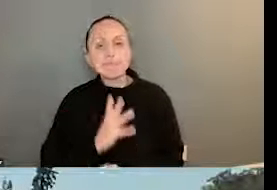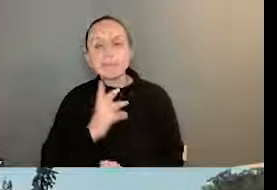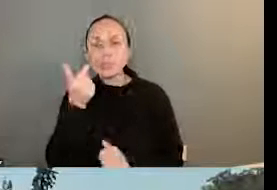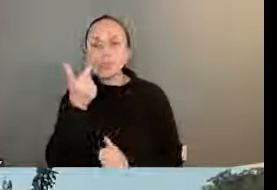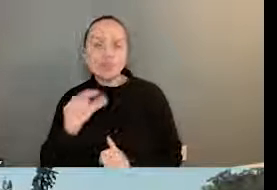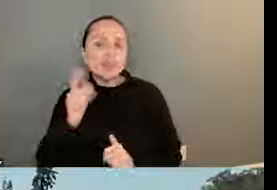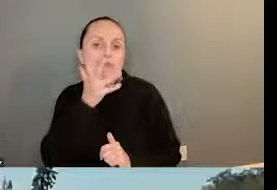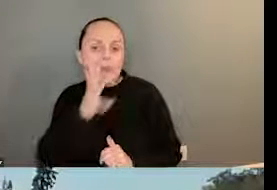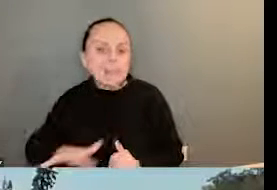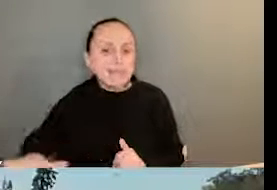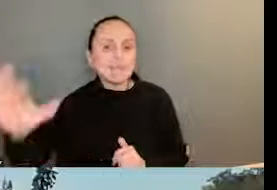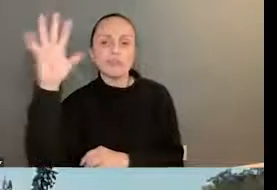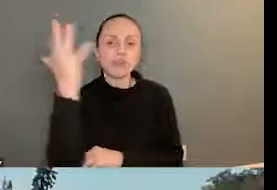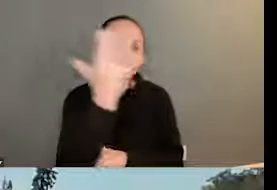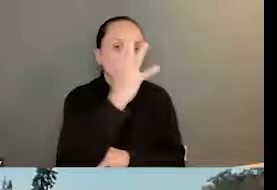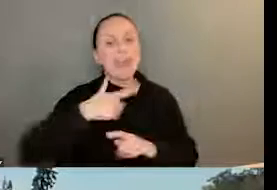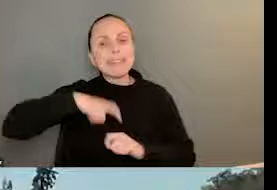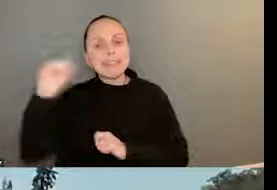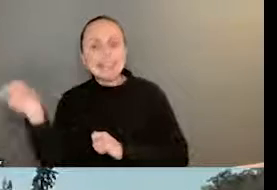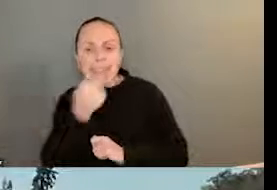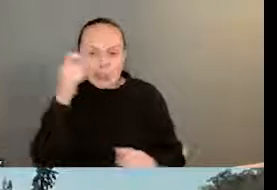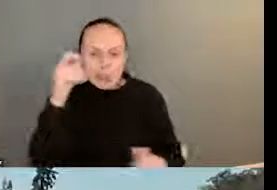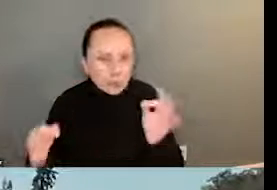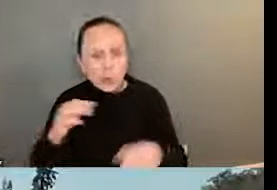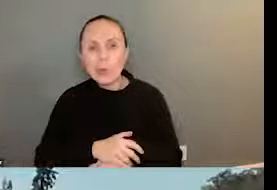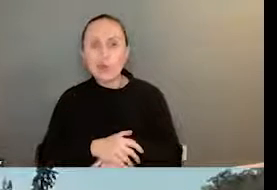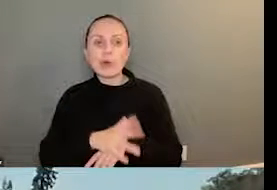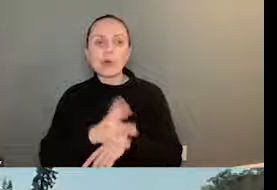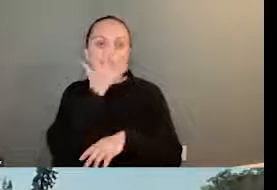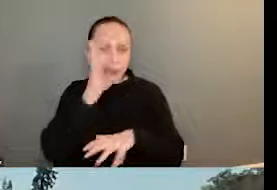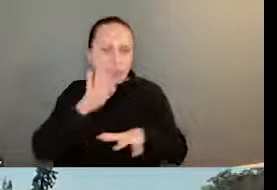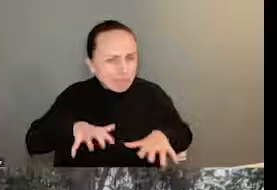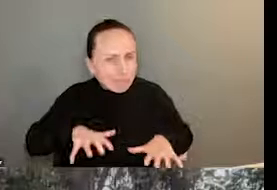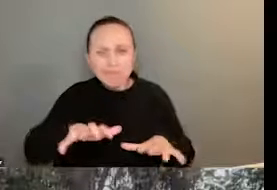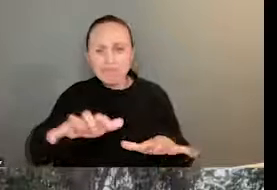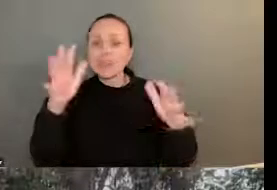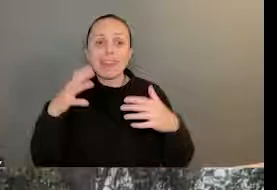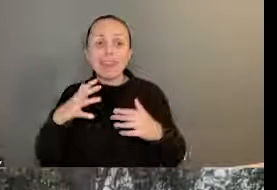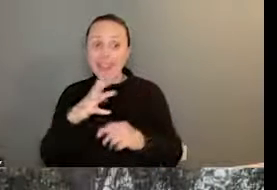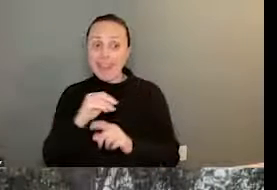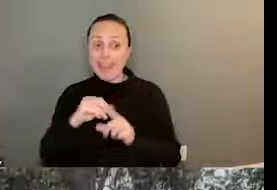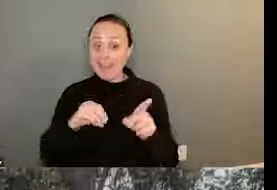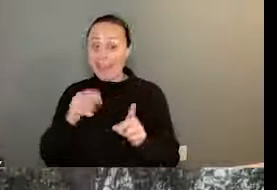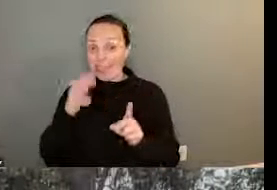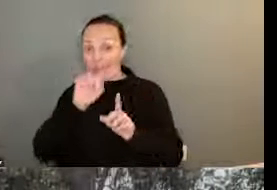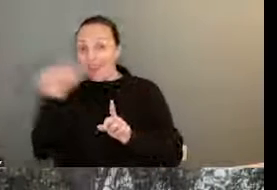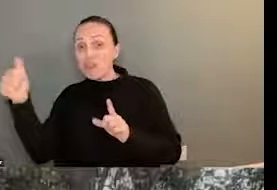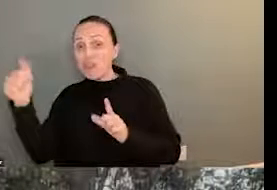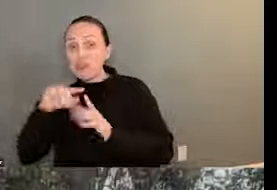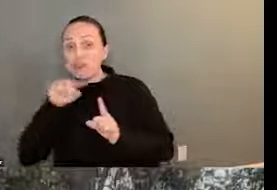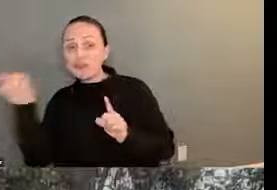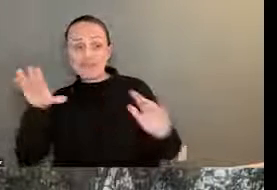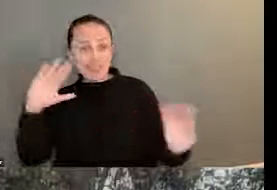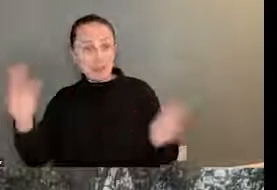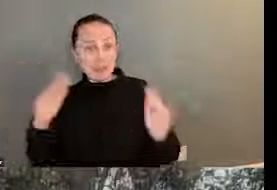space and access to tennis courts and really big lawns. And look at neighborhoods like this